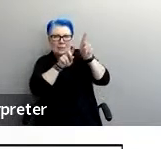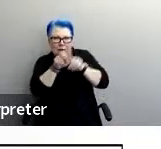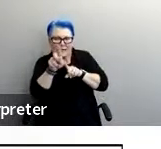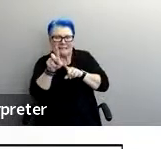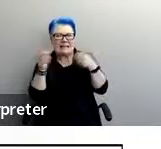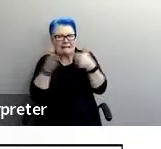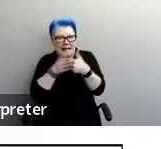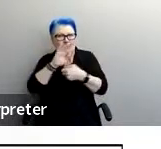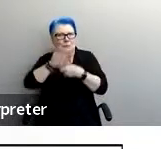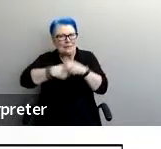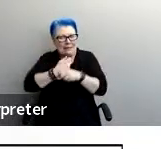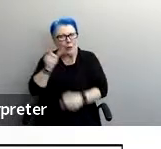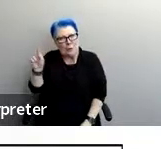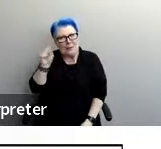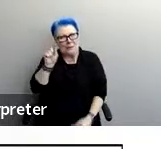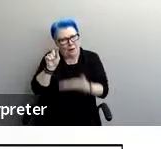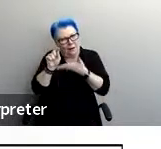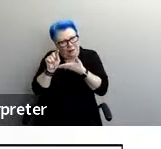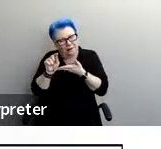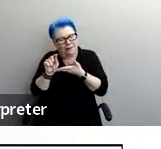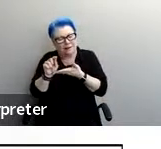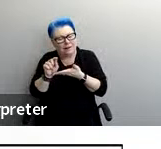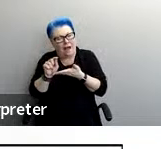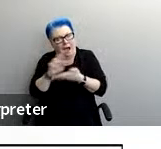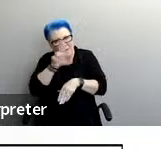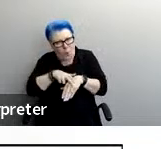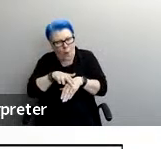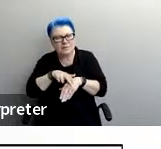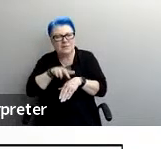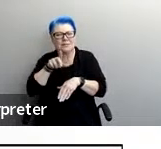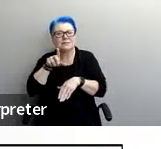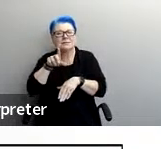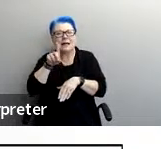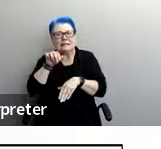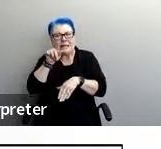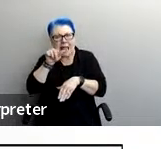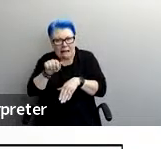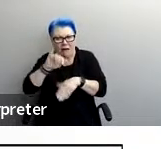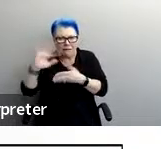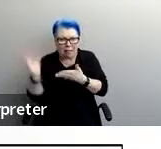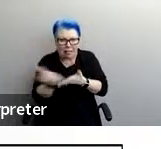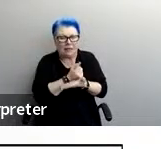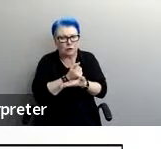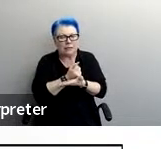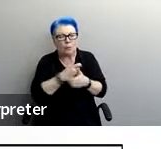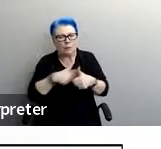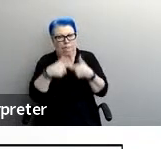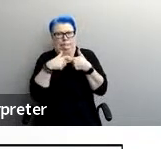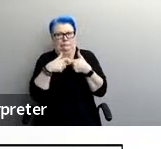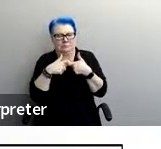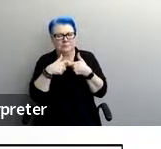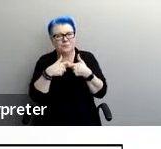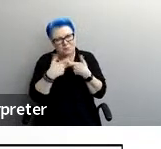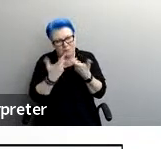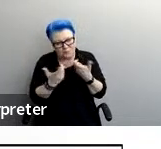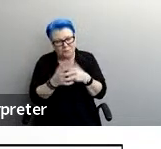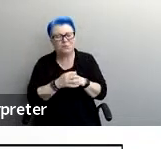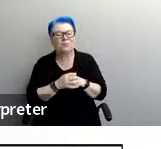2020. There was a disruption in data collection, of course, and as you can see, there was a significantly lower